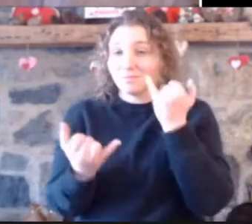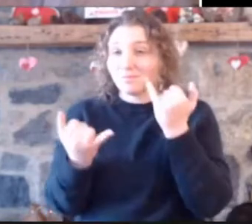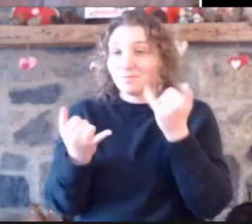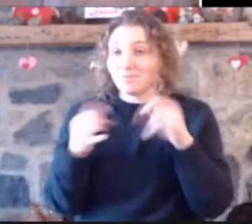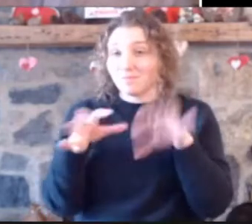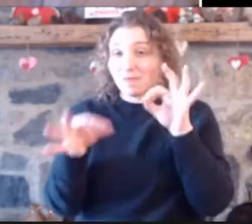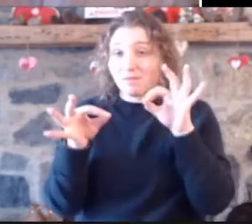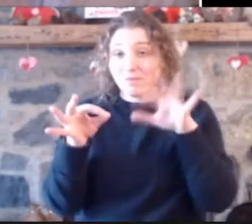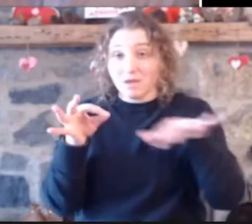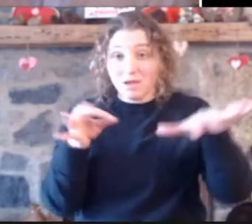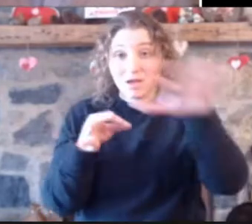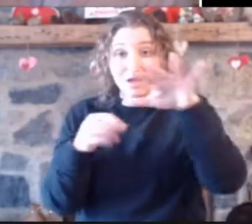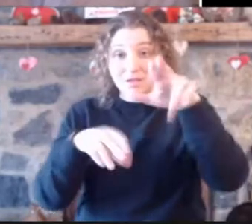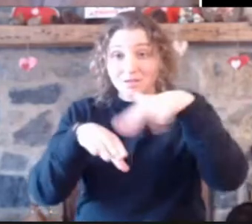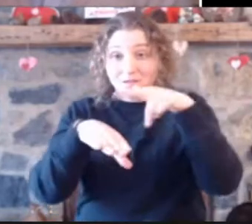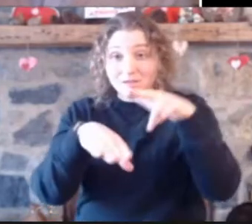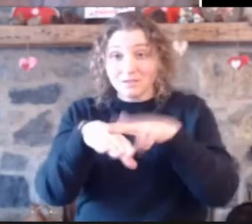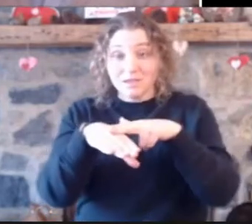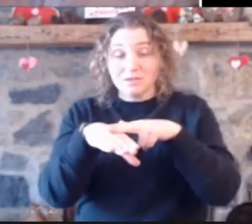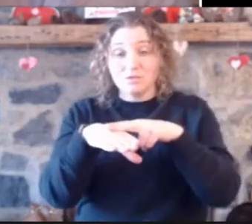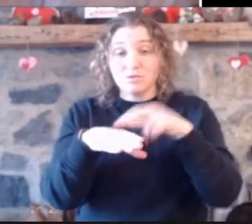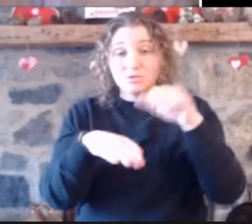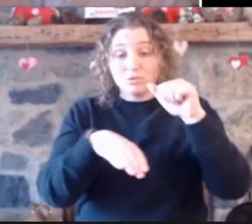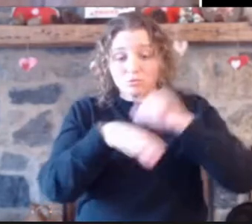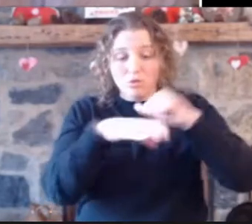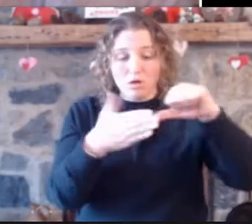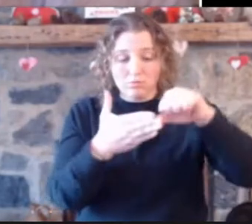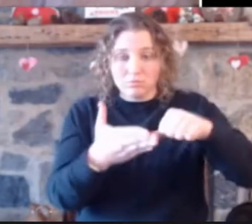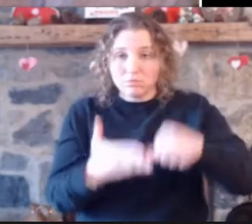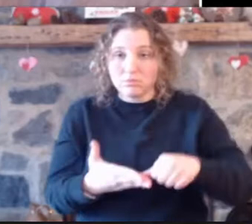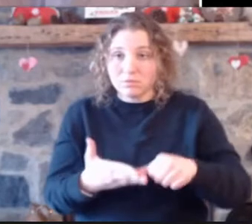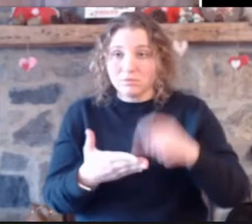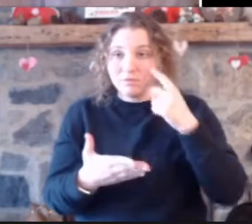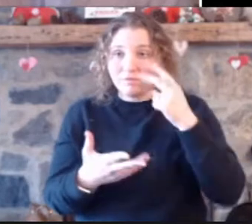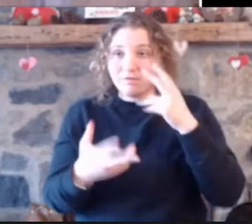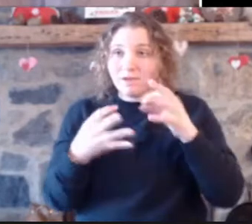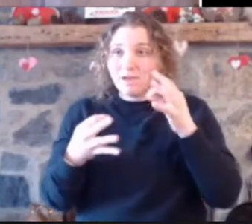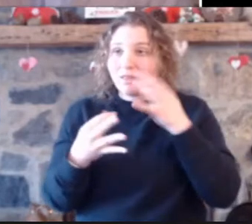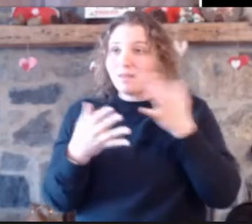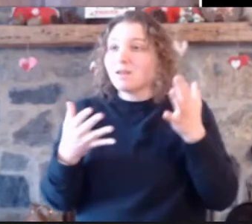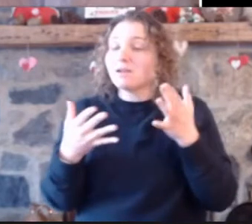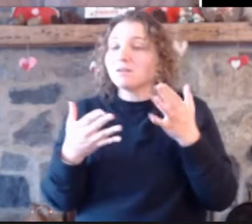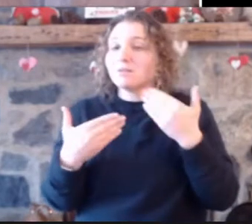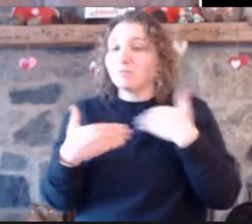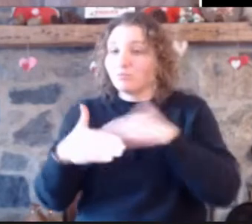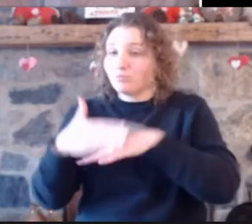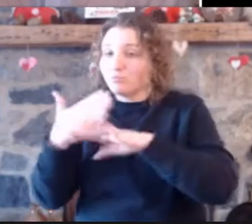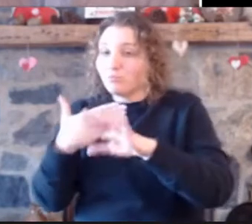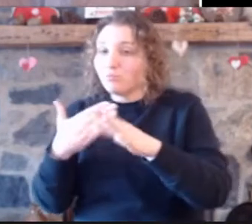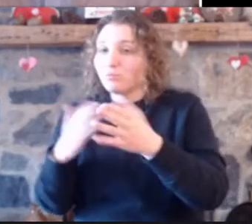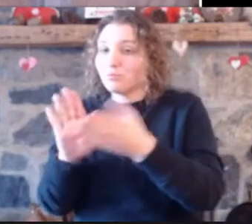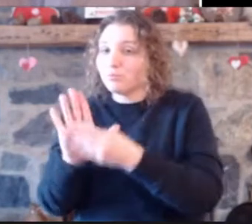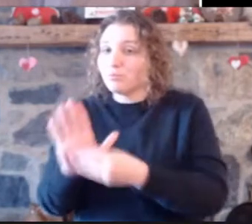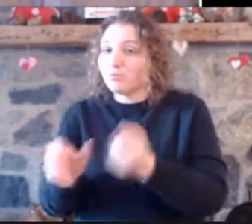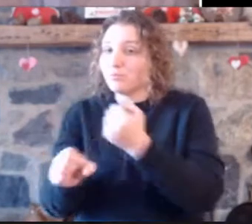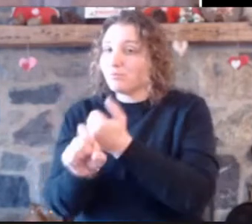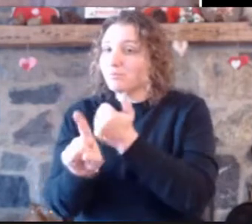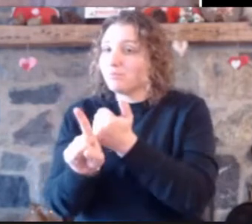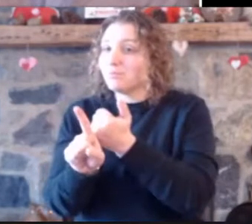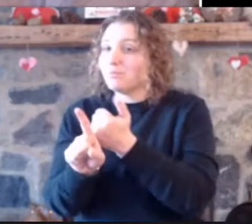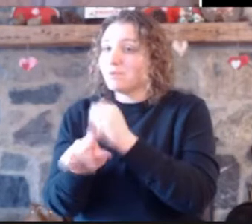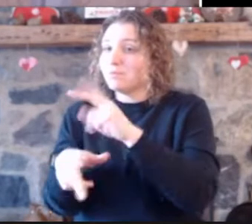out there in nature and in the fossil record are things that reproduce after their own kind. No matter which one it